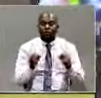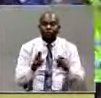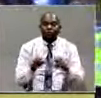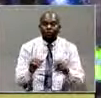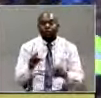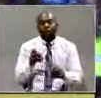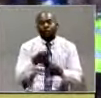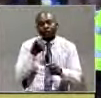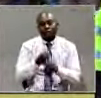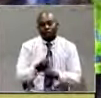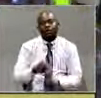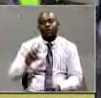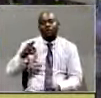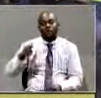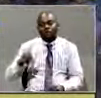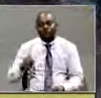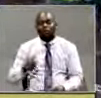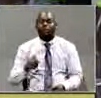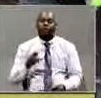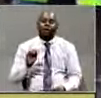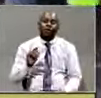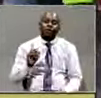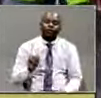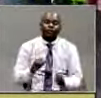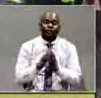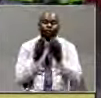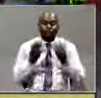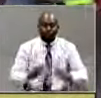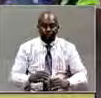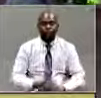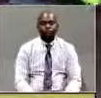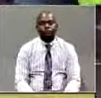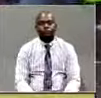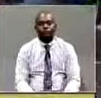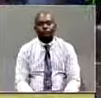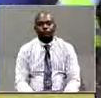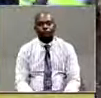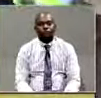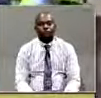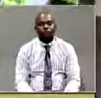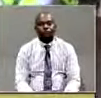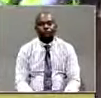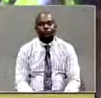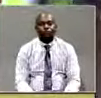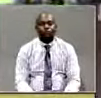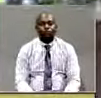August this year at Lugogo MTN Arena. For UBC, Helen Barbara, Jizamba.